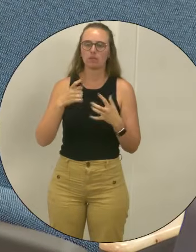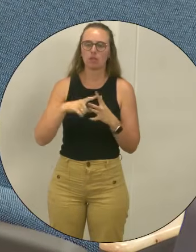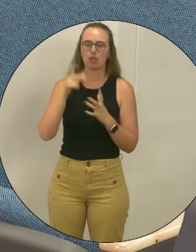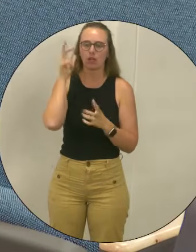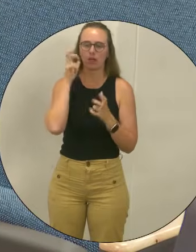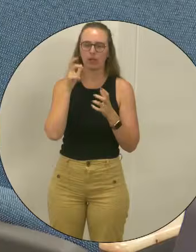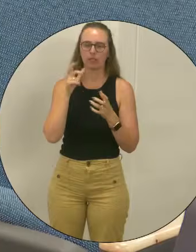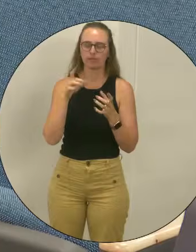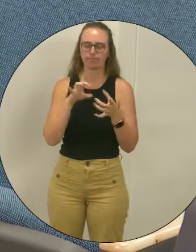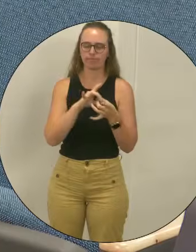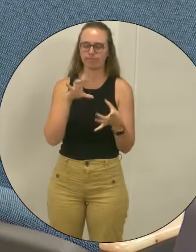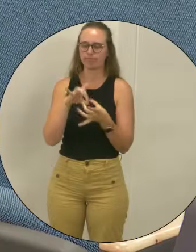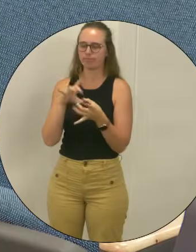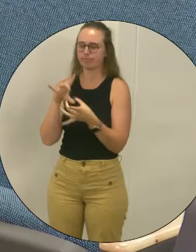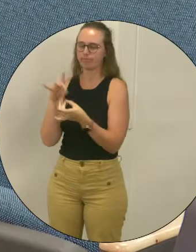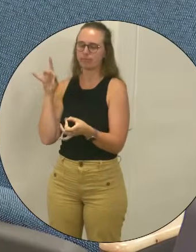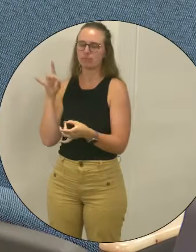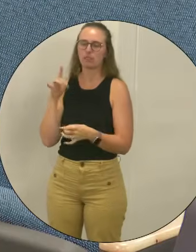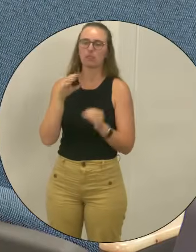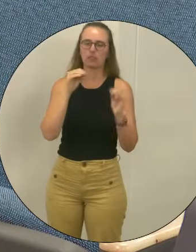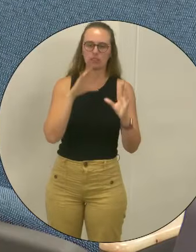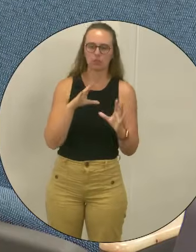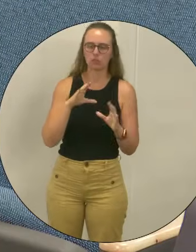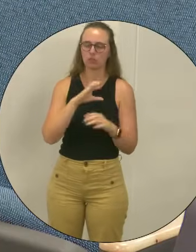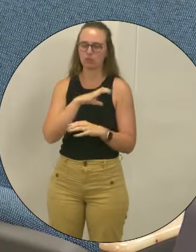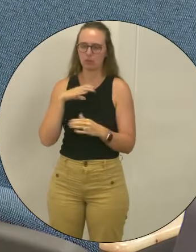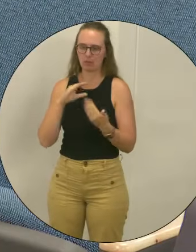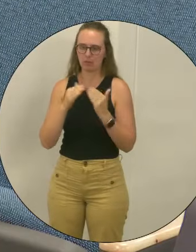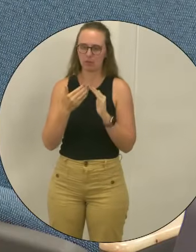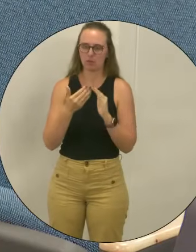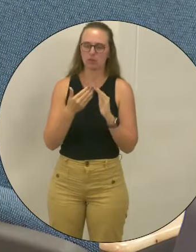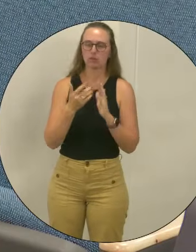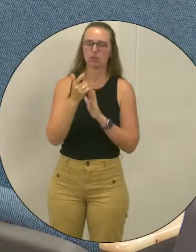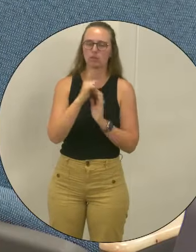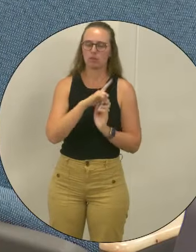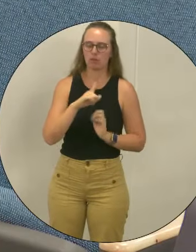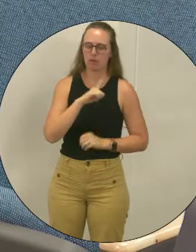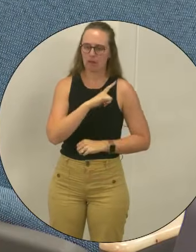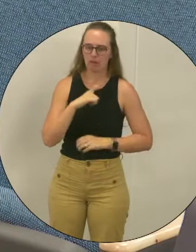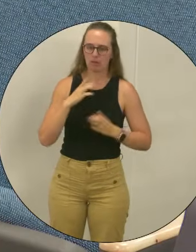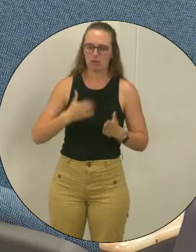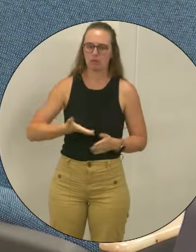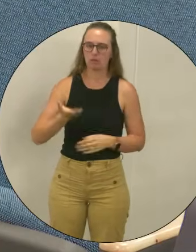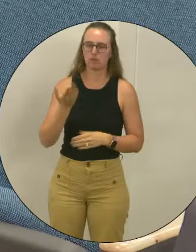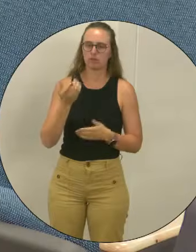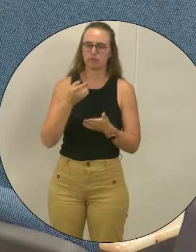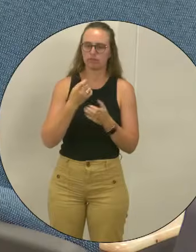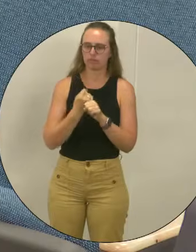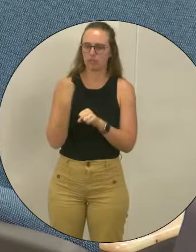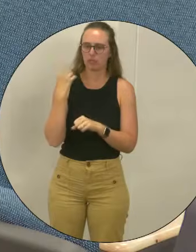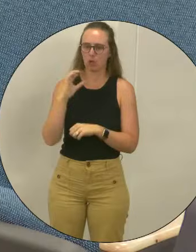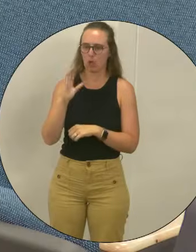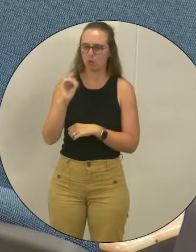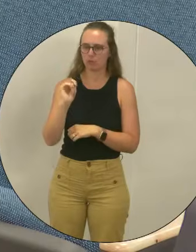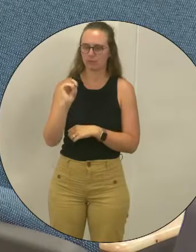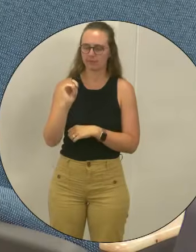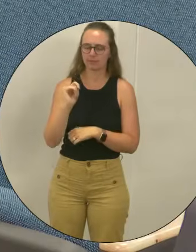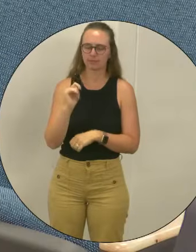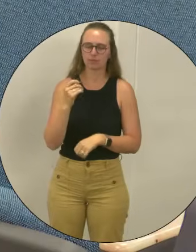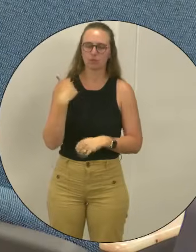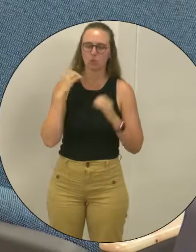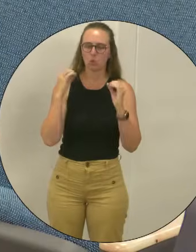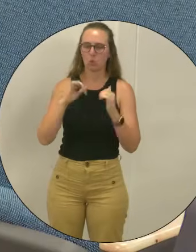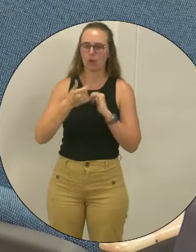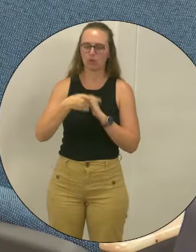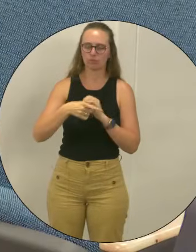leadership, central office, trustees, teachers, community members, legislators last October. There was no way you were going to